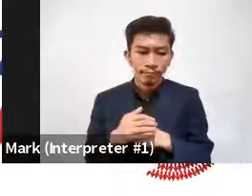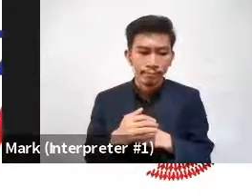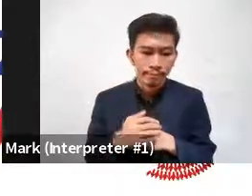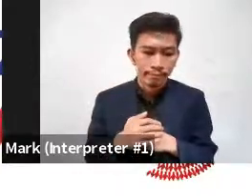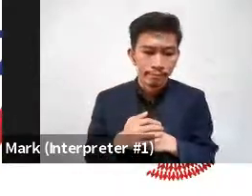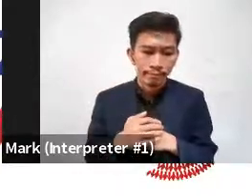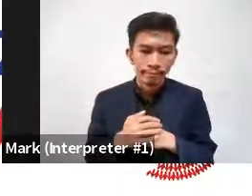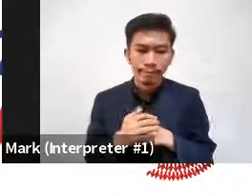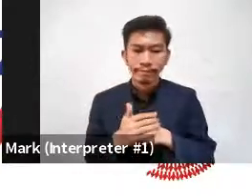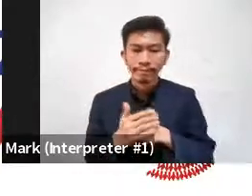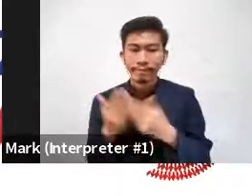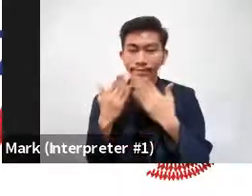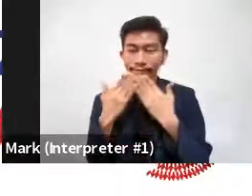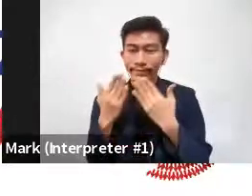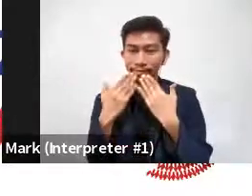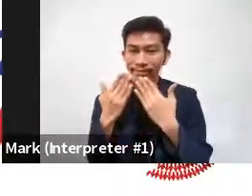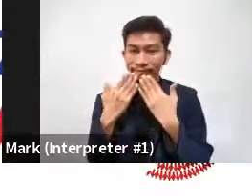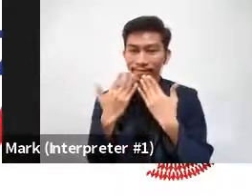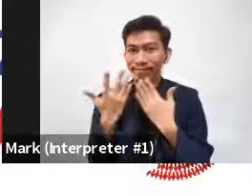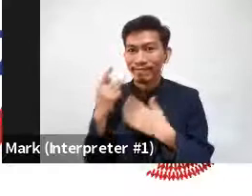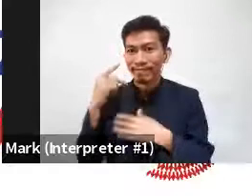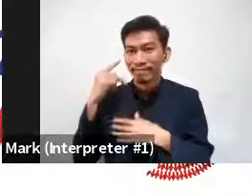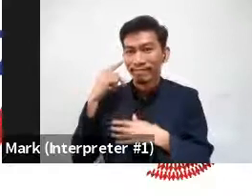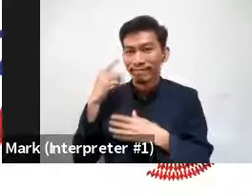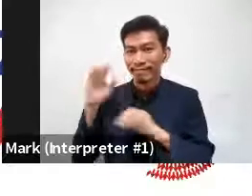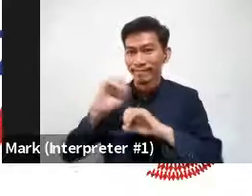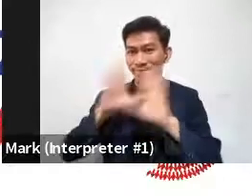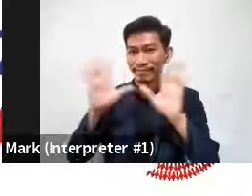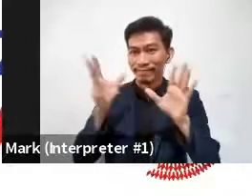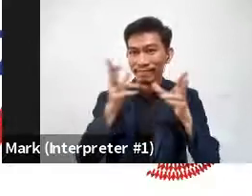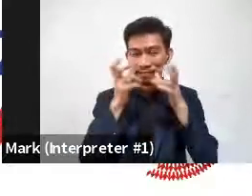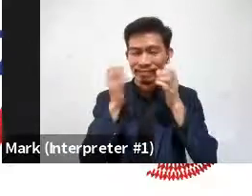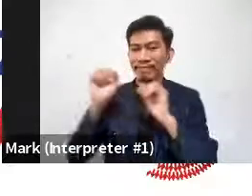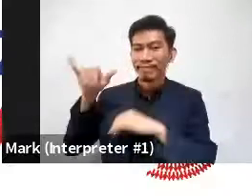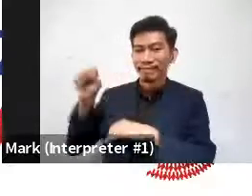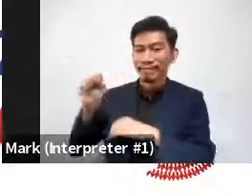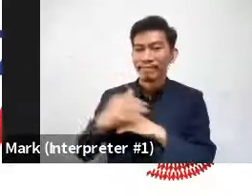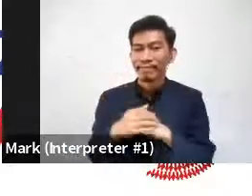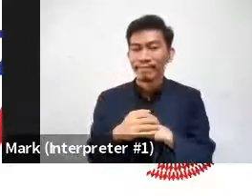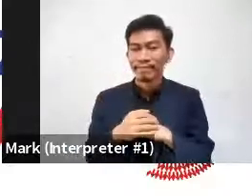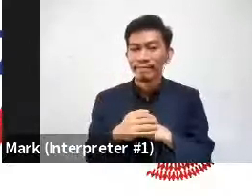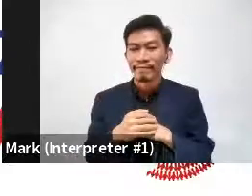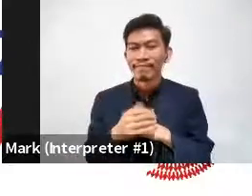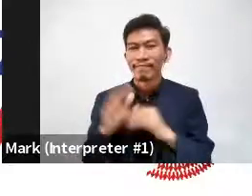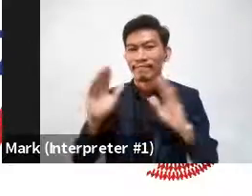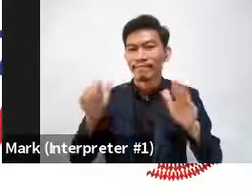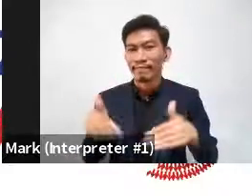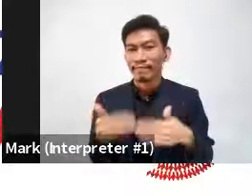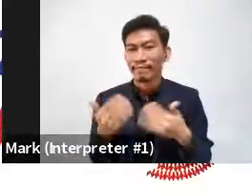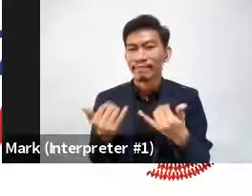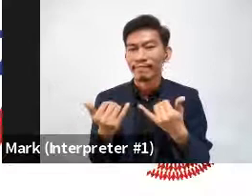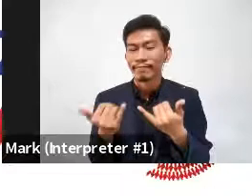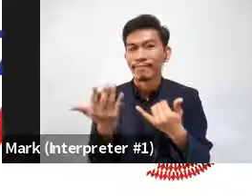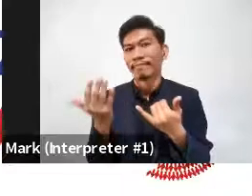Thank you, Paco. I hope I'm heard and clear. Yes, we can hear you. Welcome to